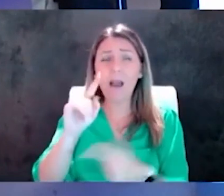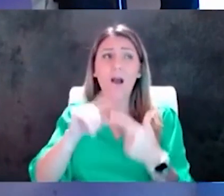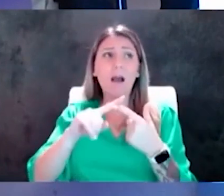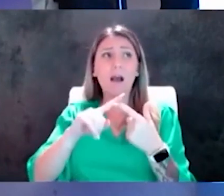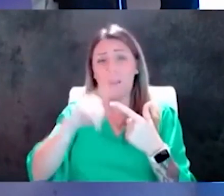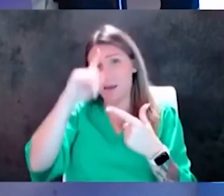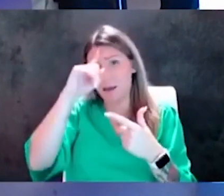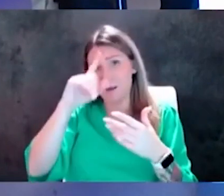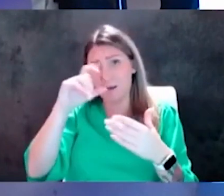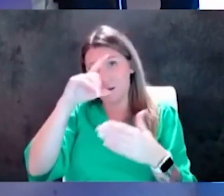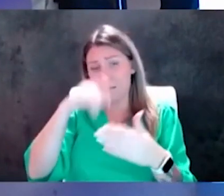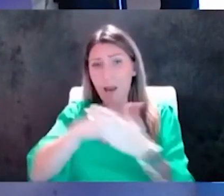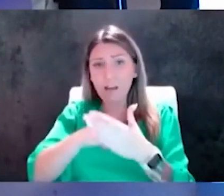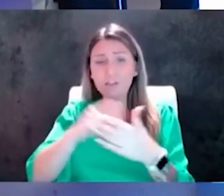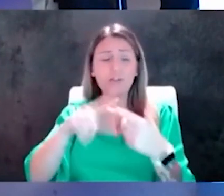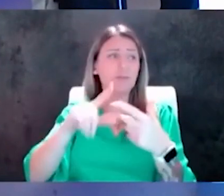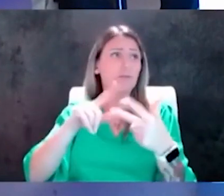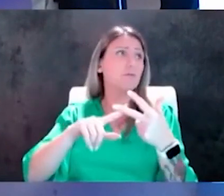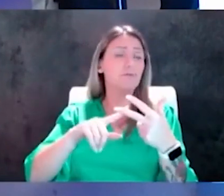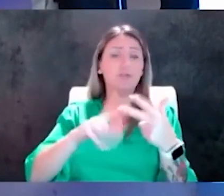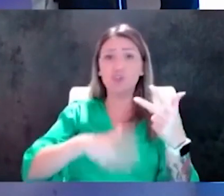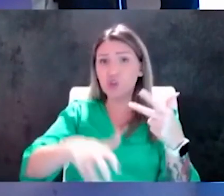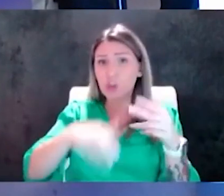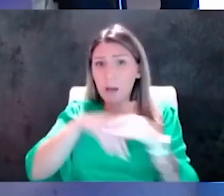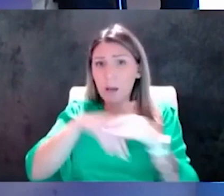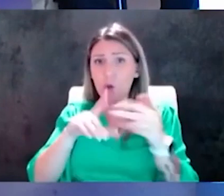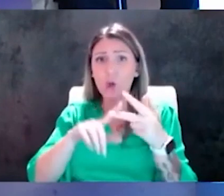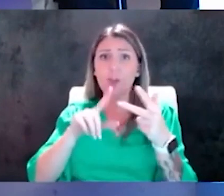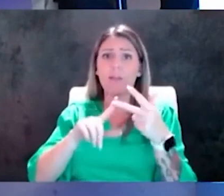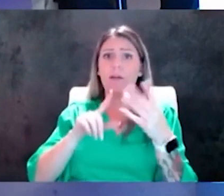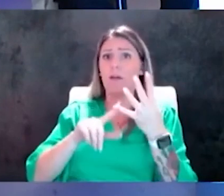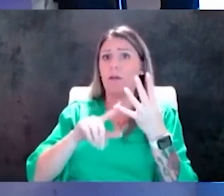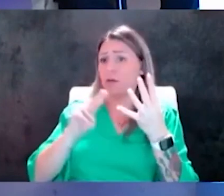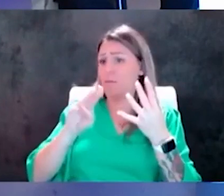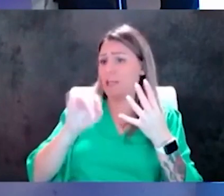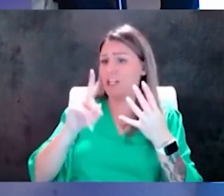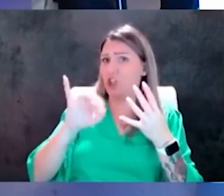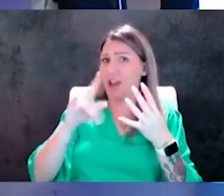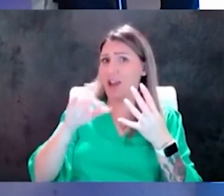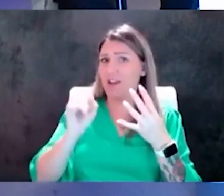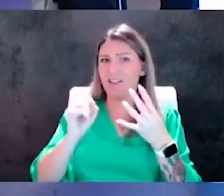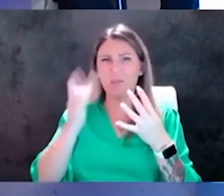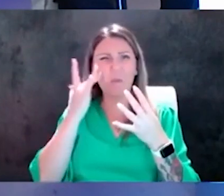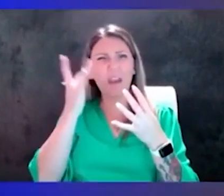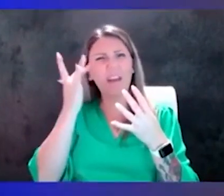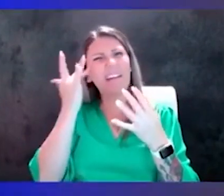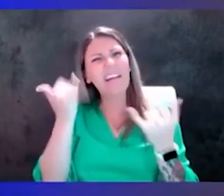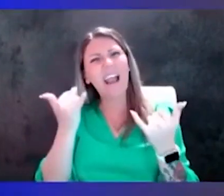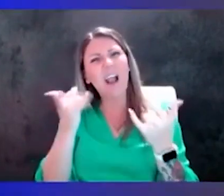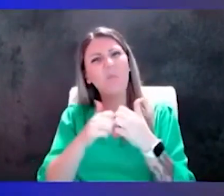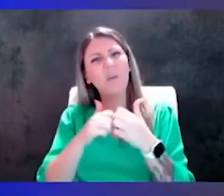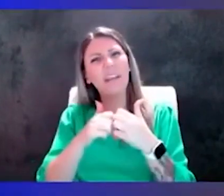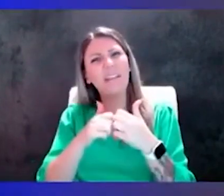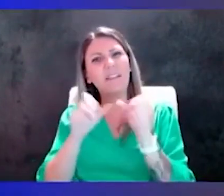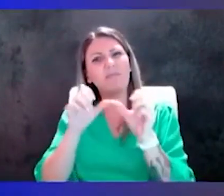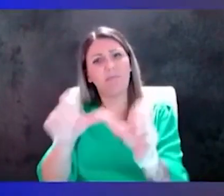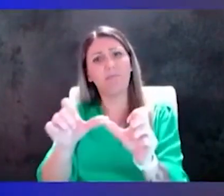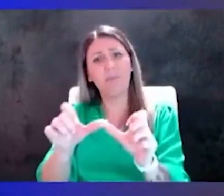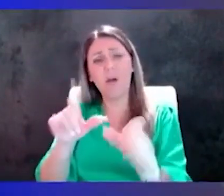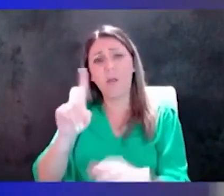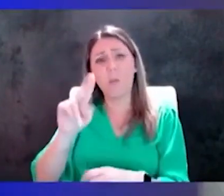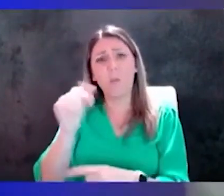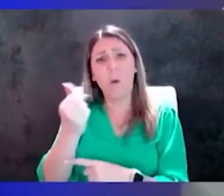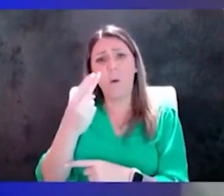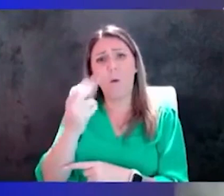syndrome, childbirth, meningitis. Why are we seeing it now with these long-haul patients, do you think? Yeah, we don't know the answer to that, of course, but we do